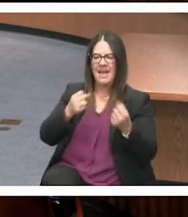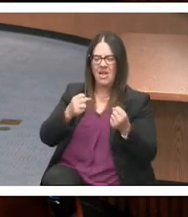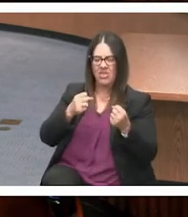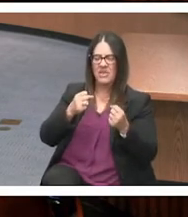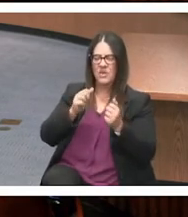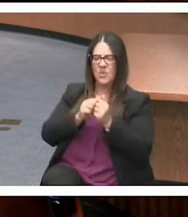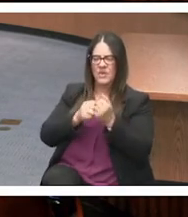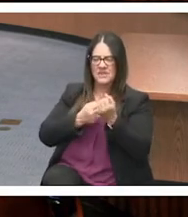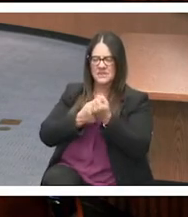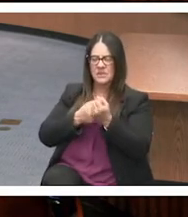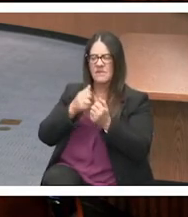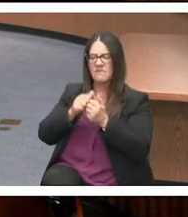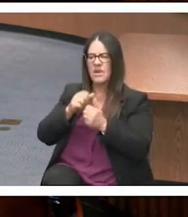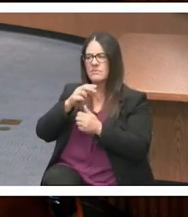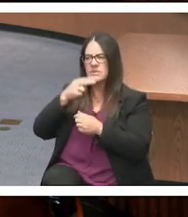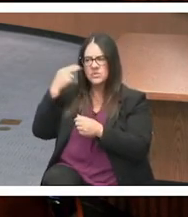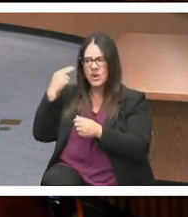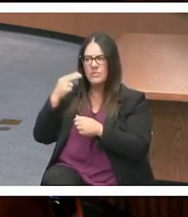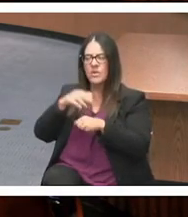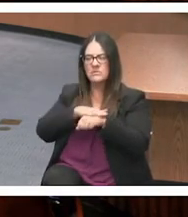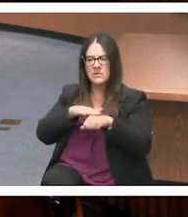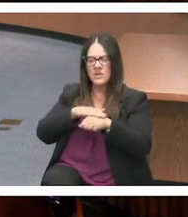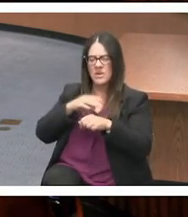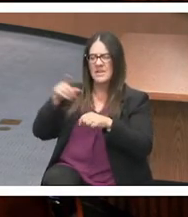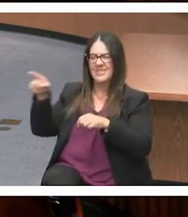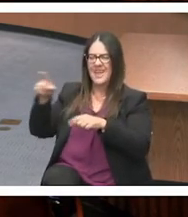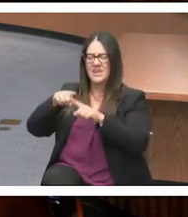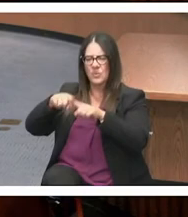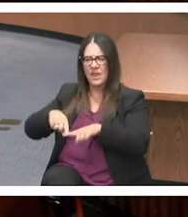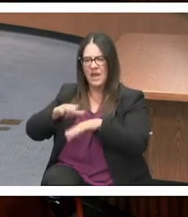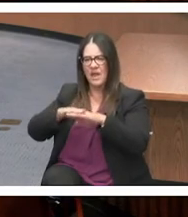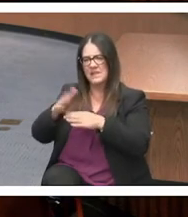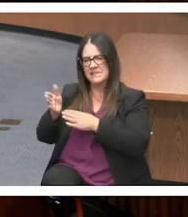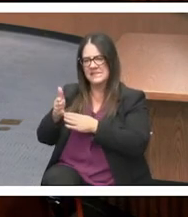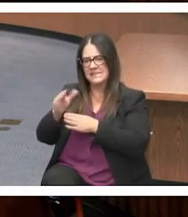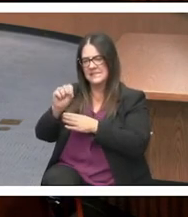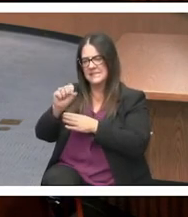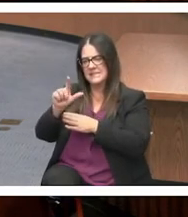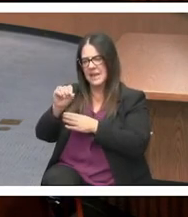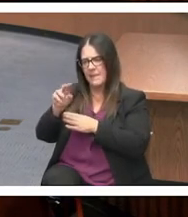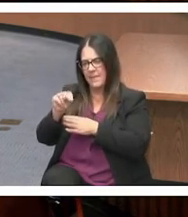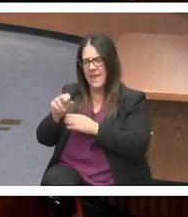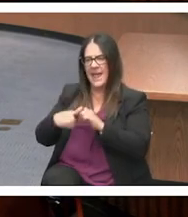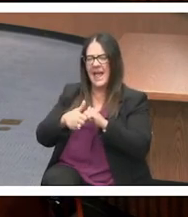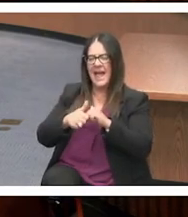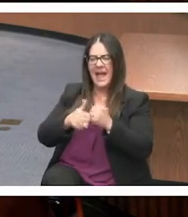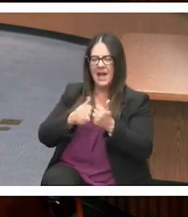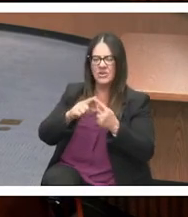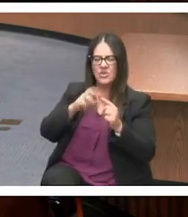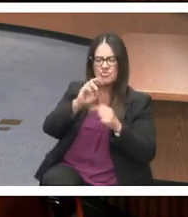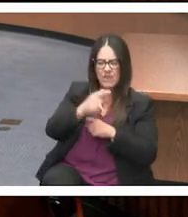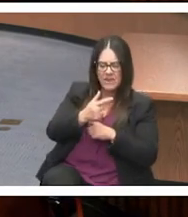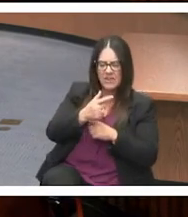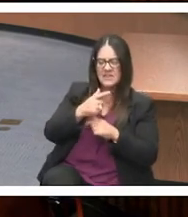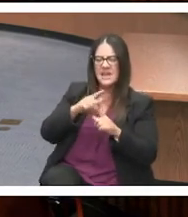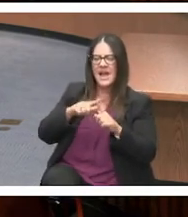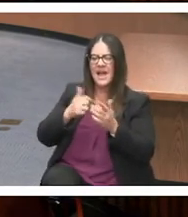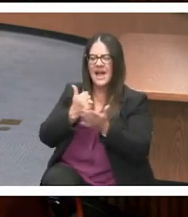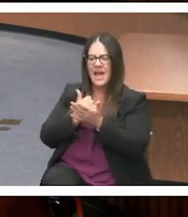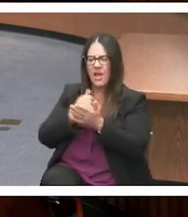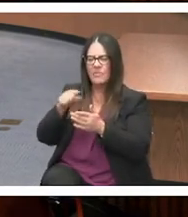subsistence of tribal and coastal communities rely on salmon, and how will cutting regulations help protect these communities, restoring